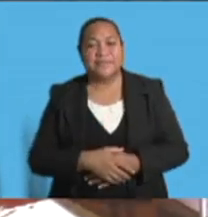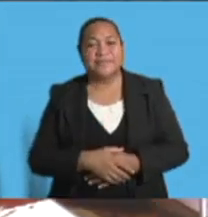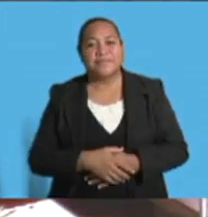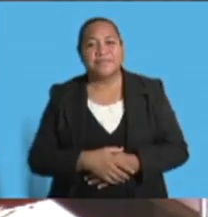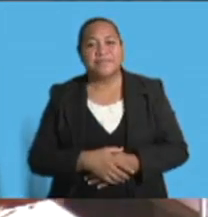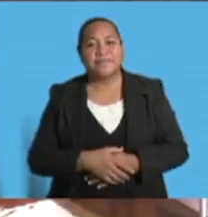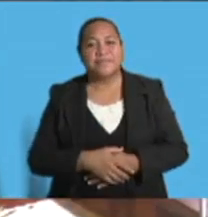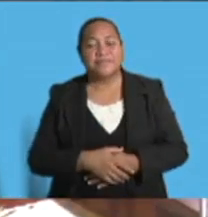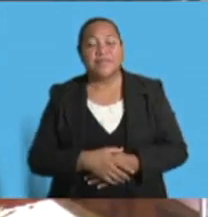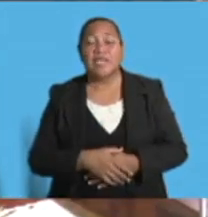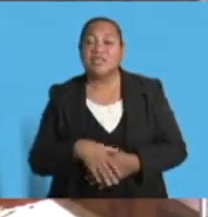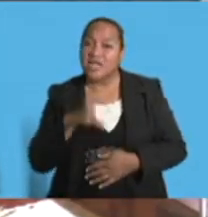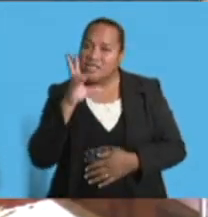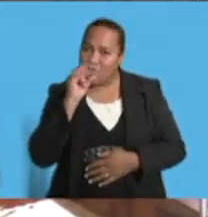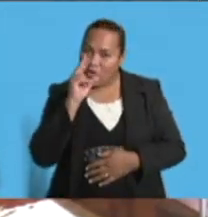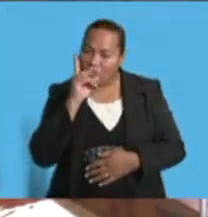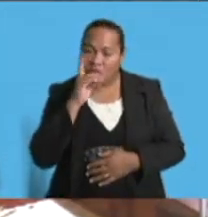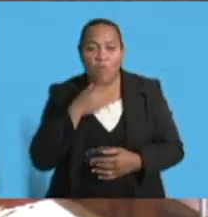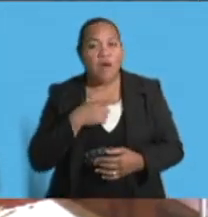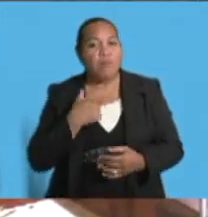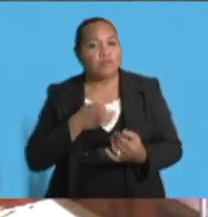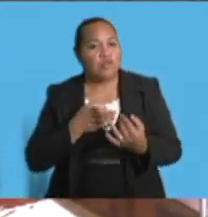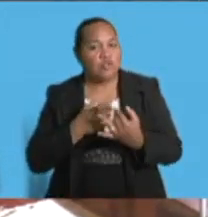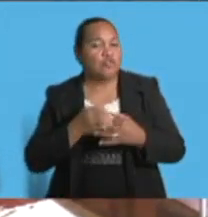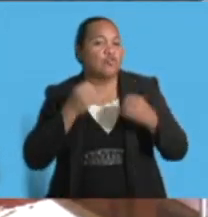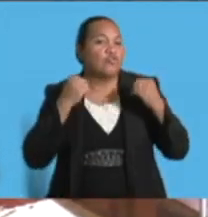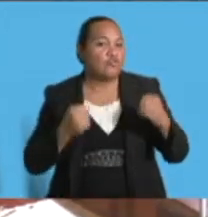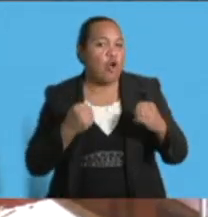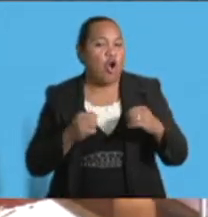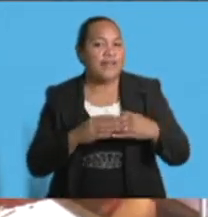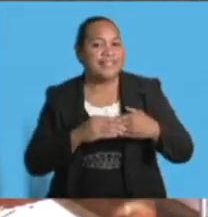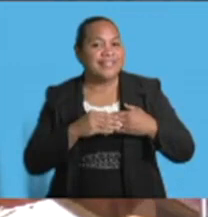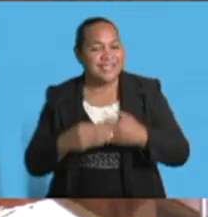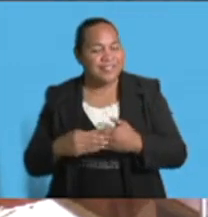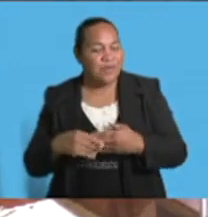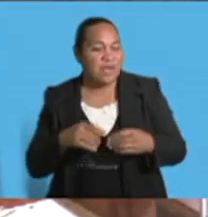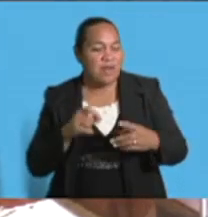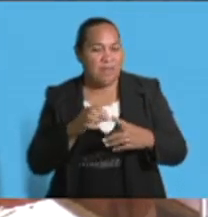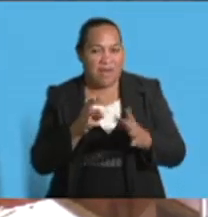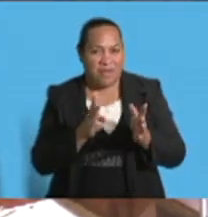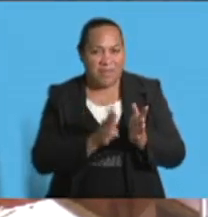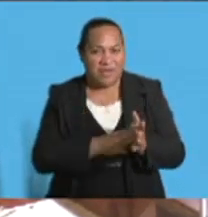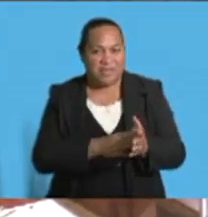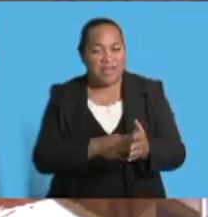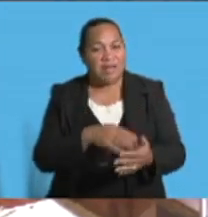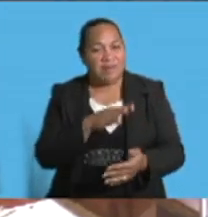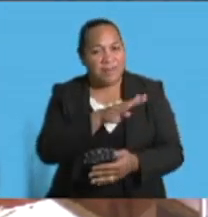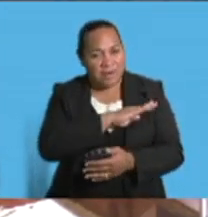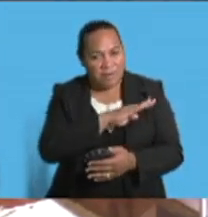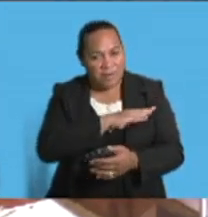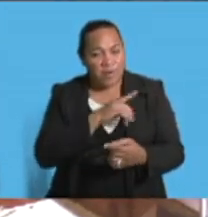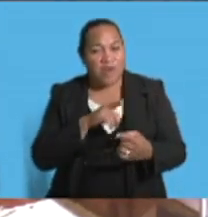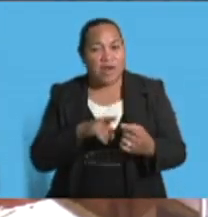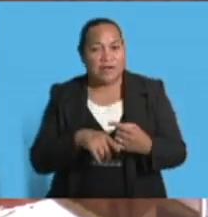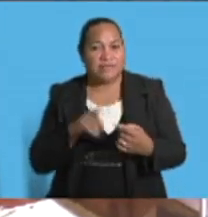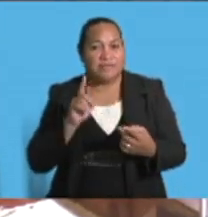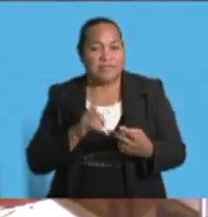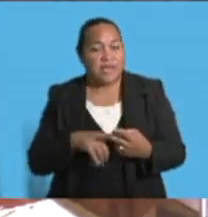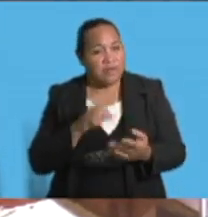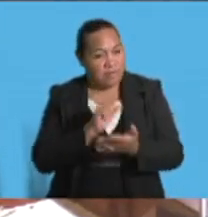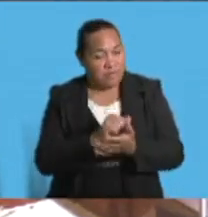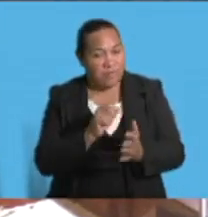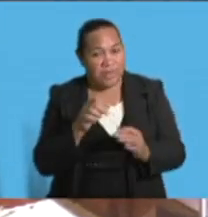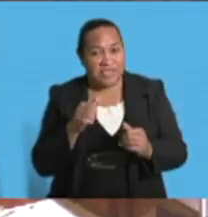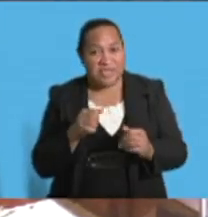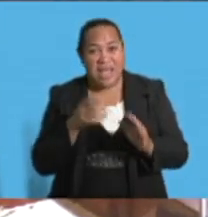It is also made possible by strong leadership that our Prime Minister, Honorable Bainimarama, and a genuinely democratic constitution.